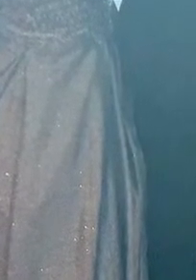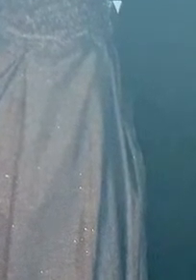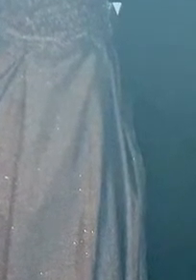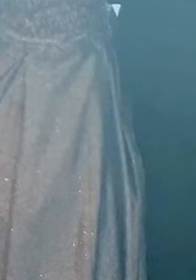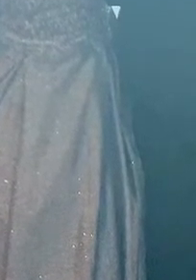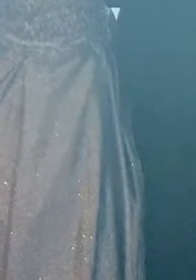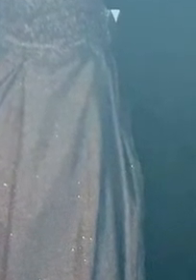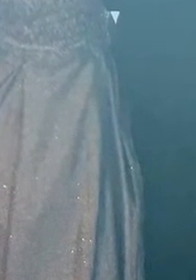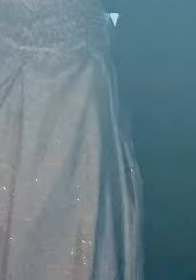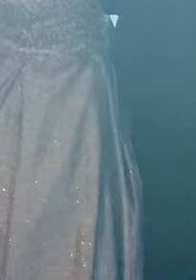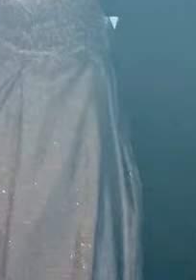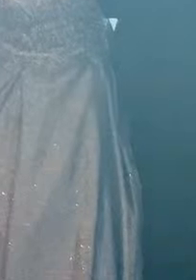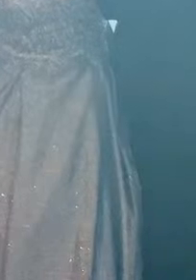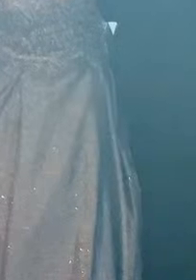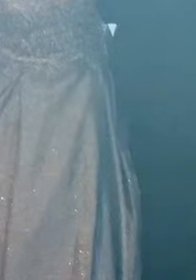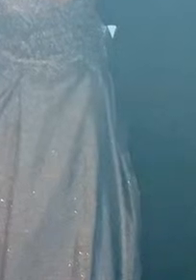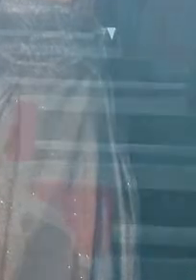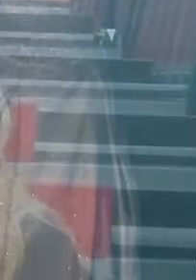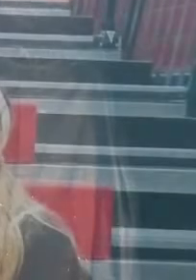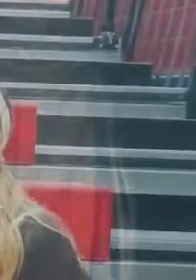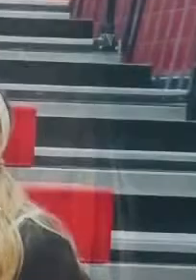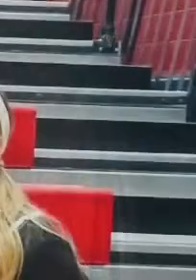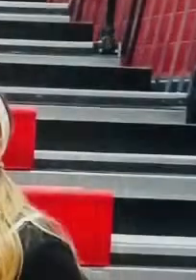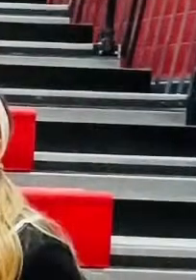on. And the Britney.